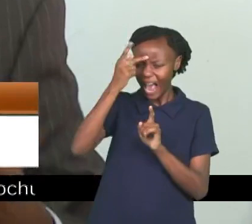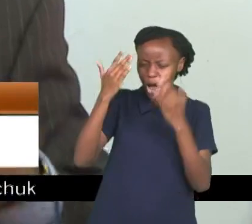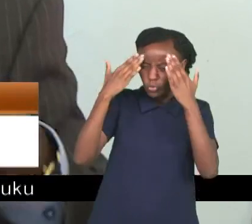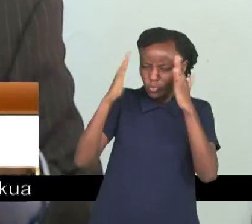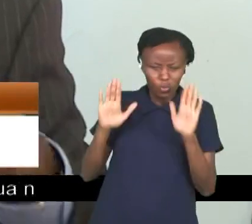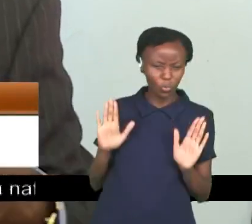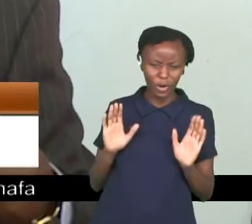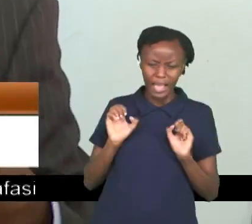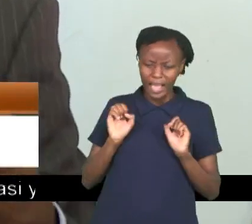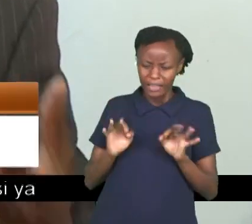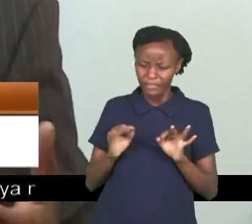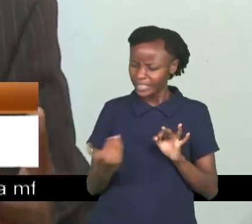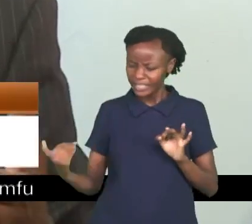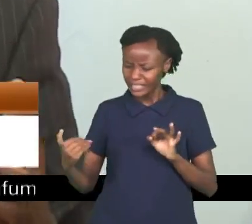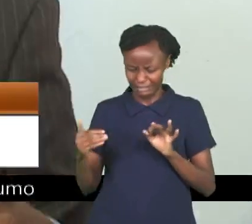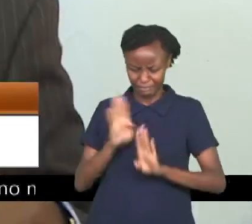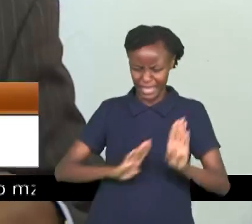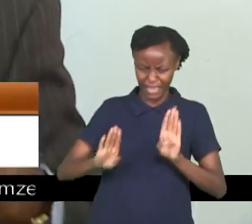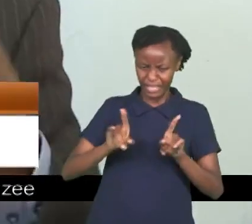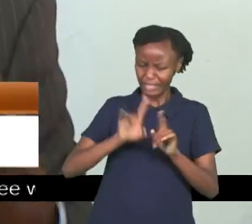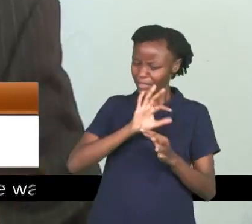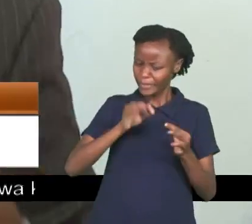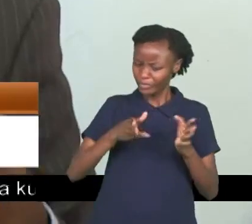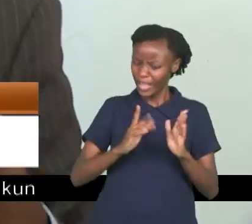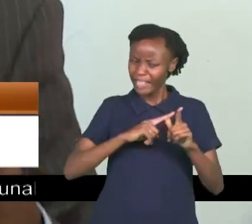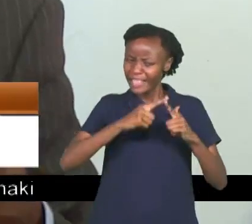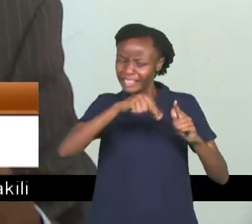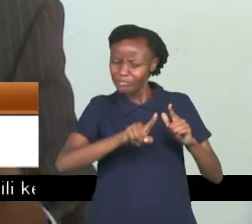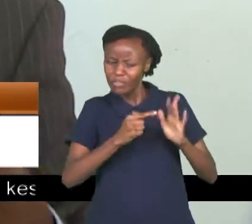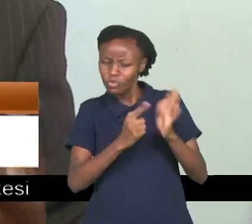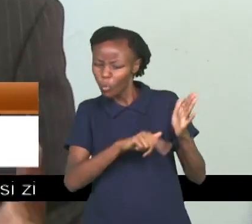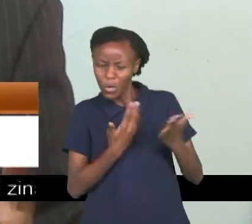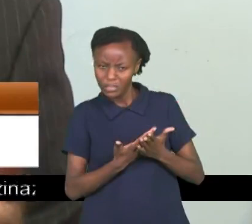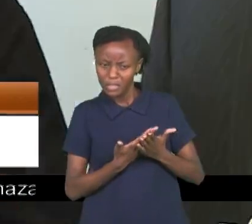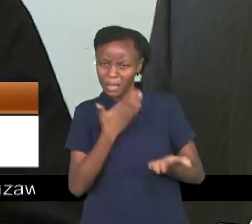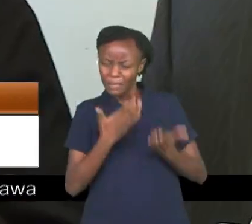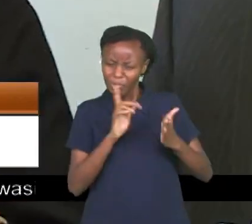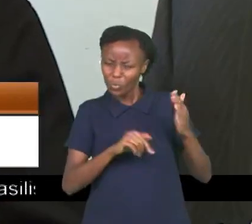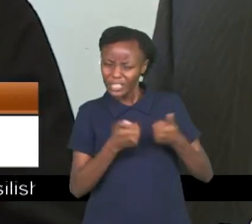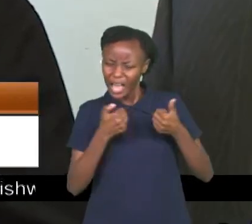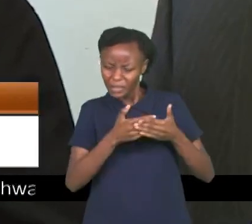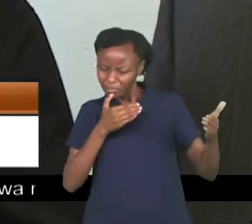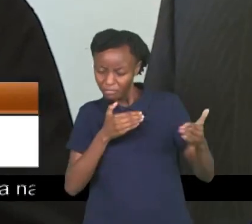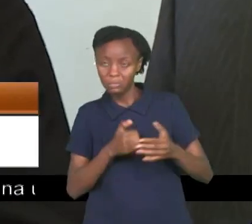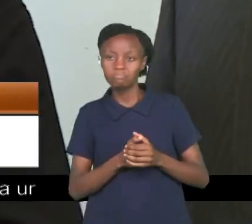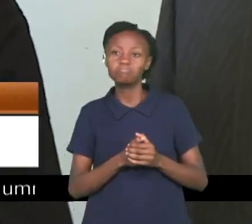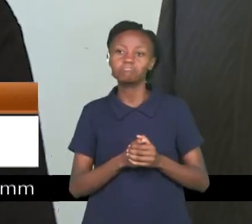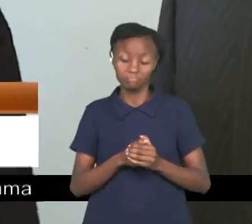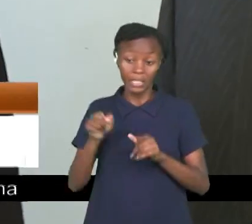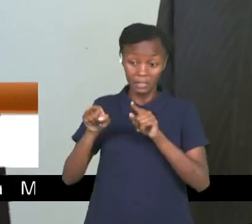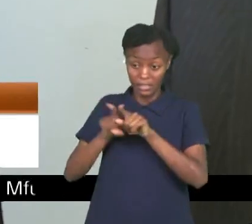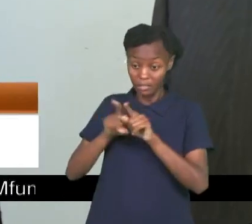understand when a child is behaving in a certain way, what are they manifesting? What could be the symptoms? Designed to